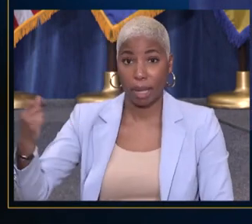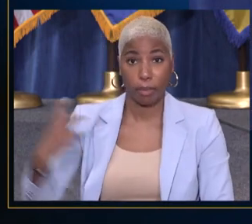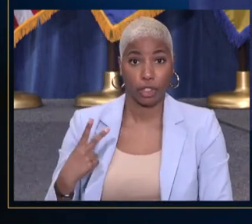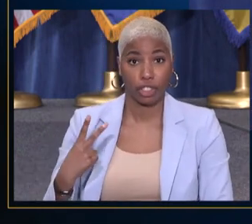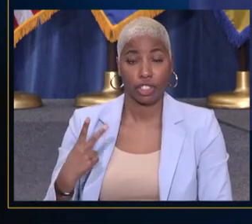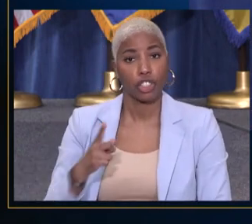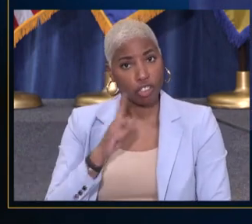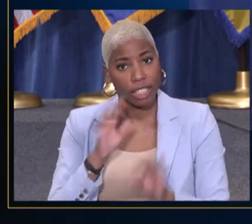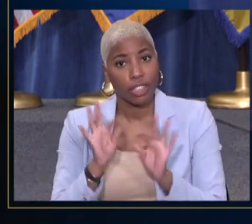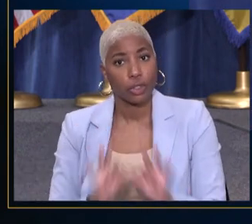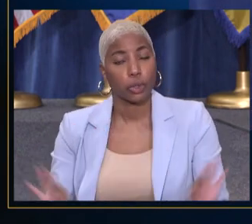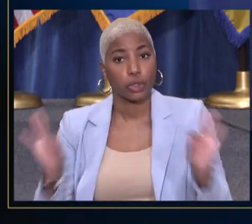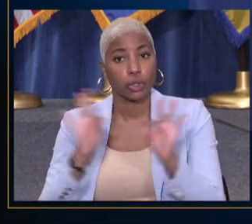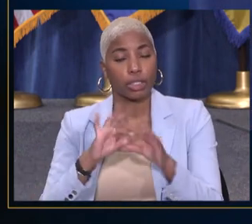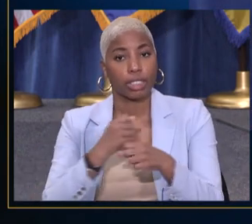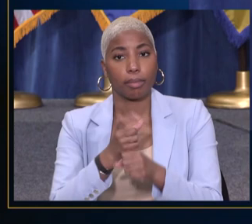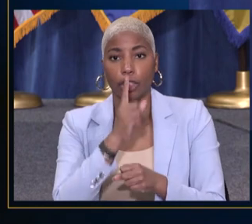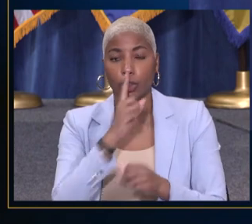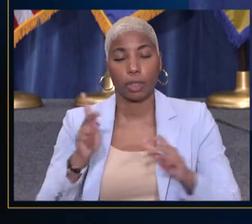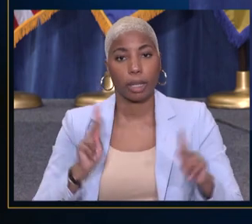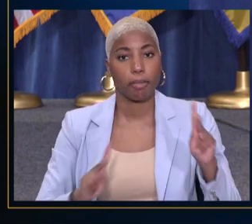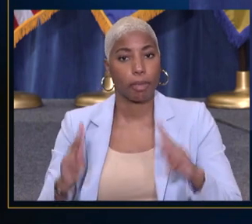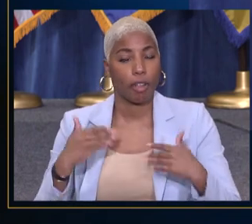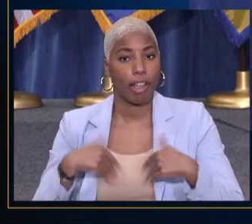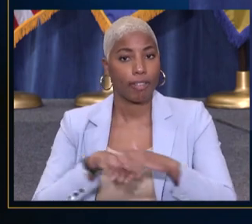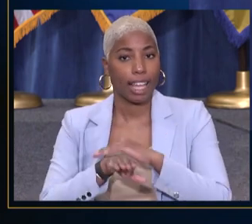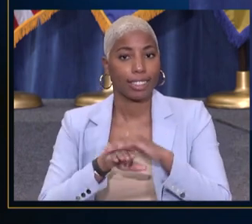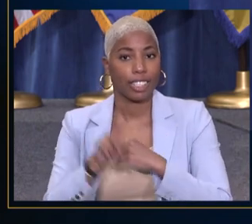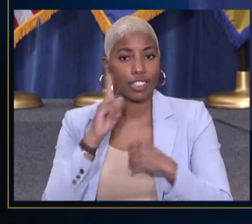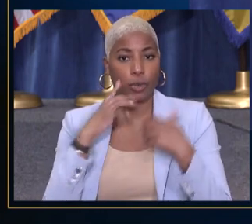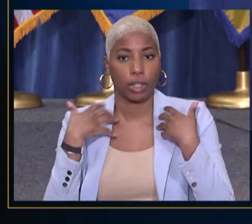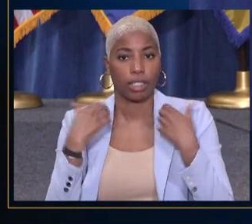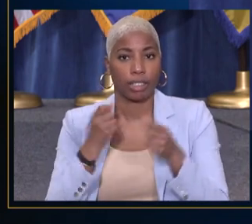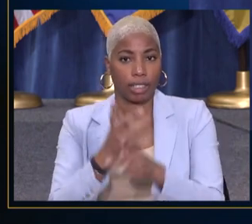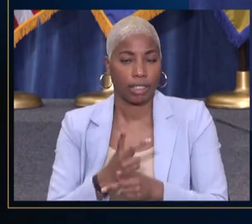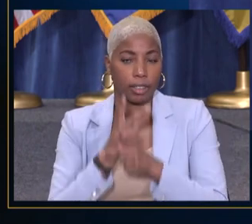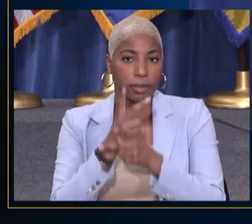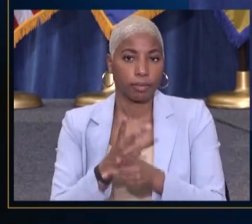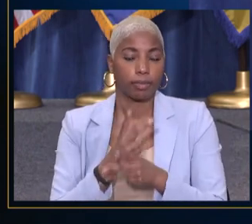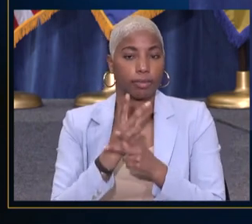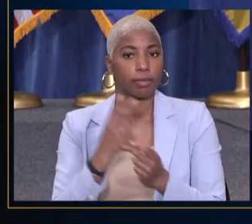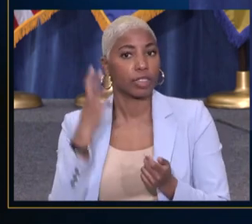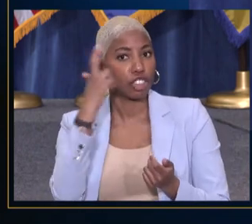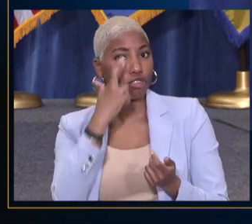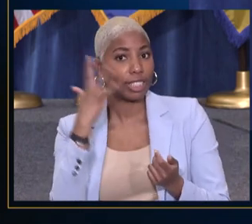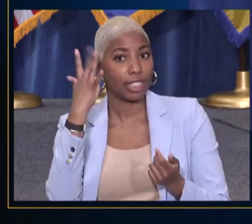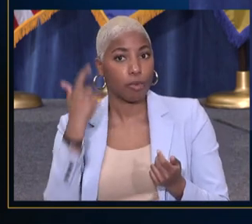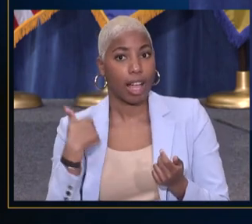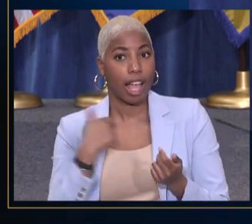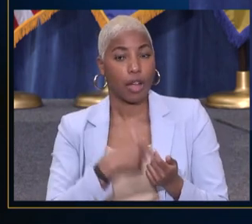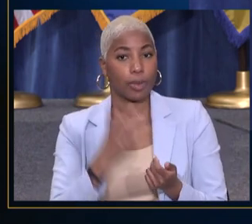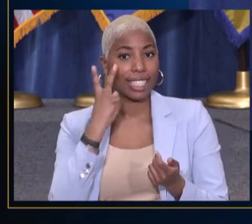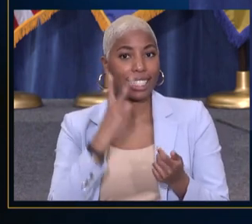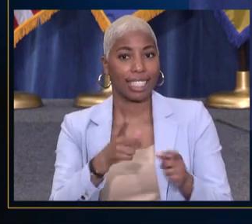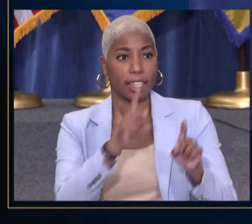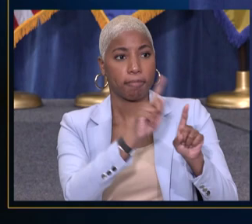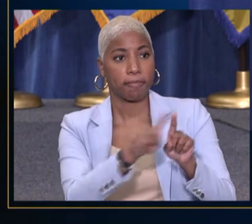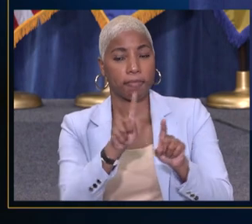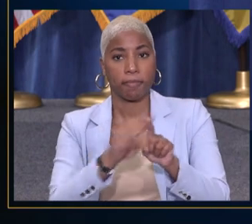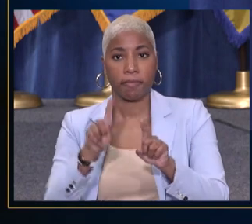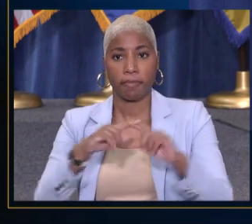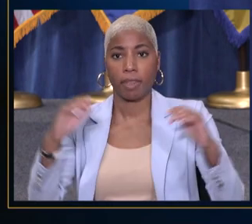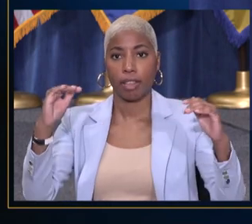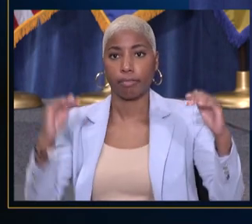is crucial to actually making sure that people have access to care. And that's why we see such different, among other